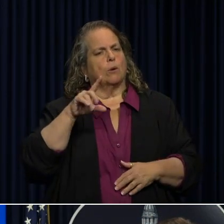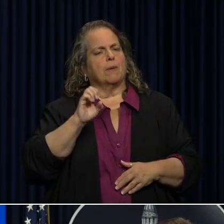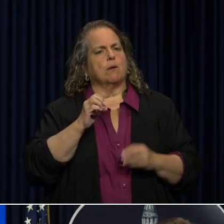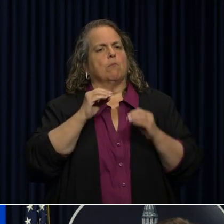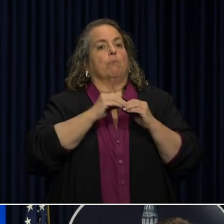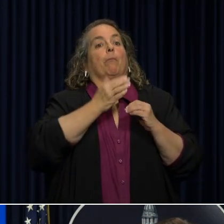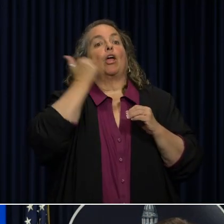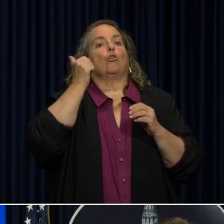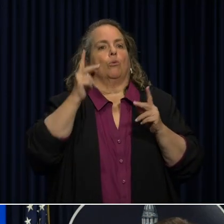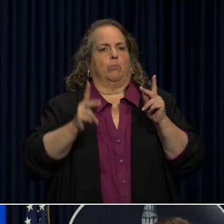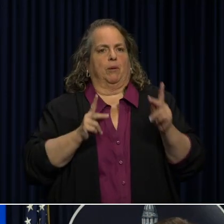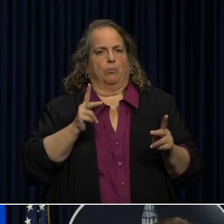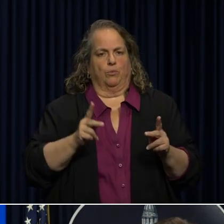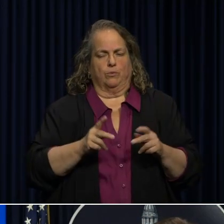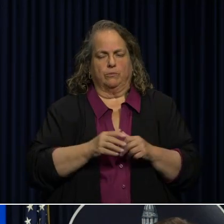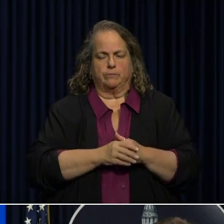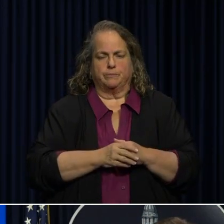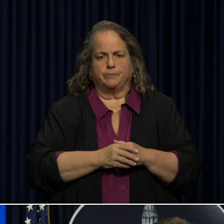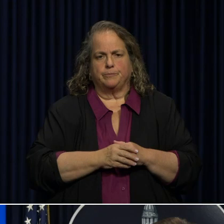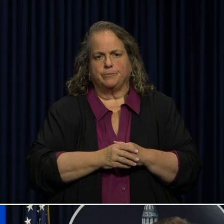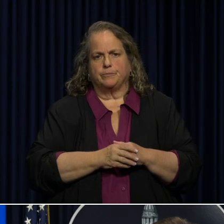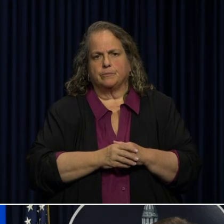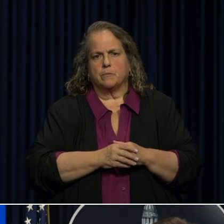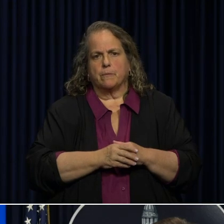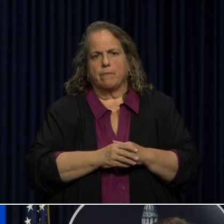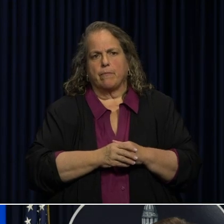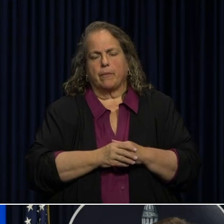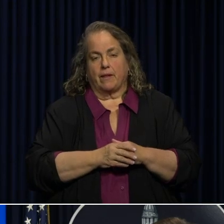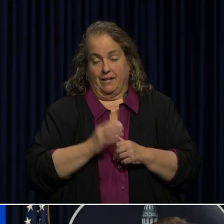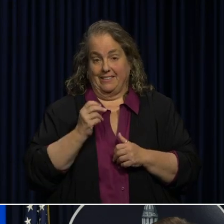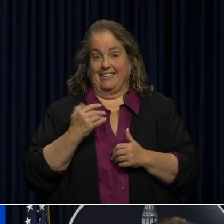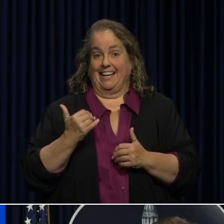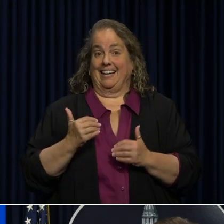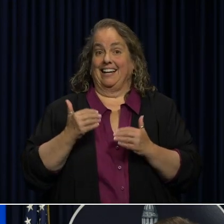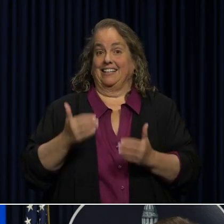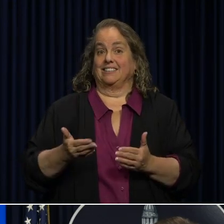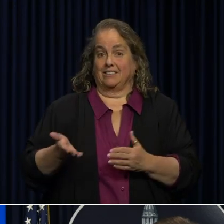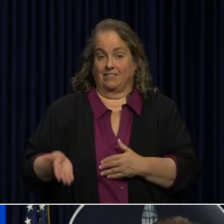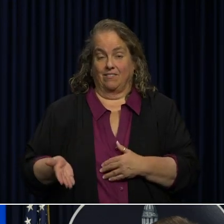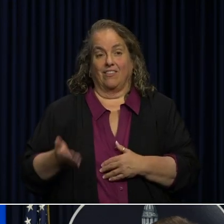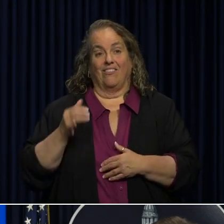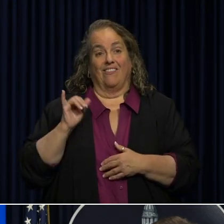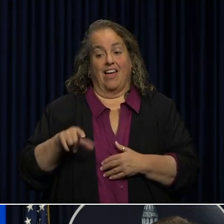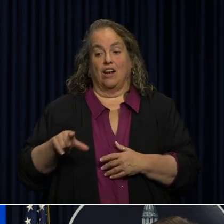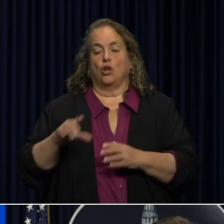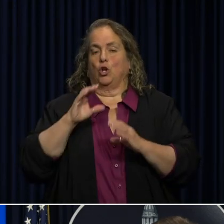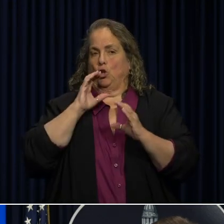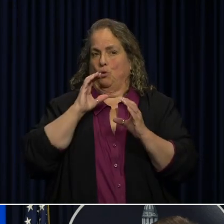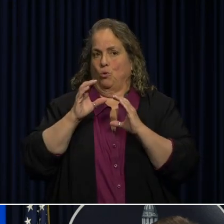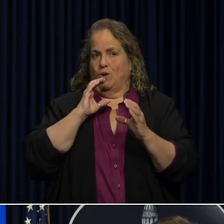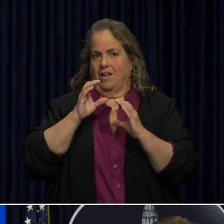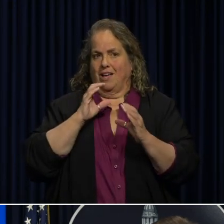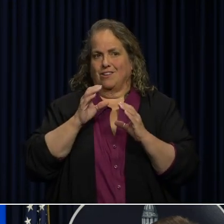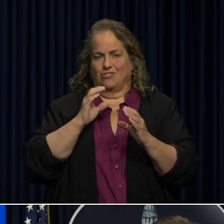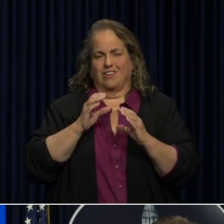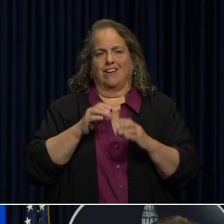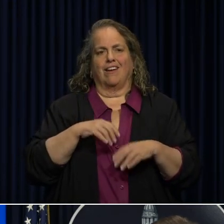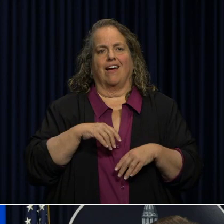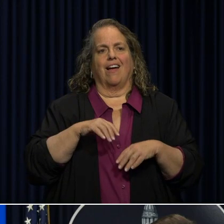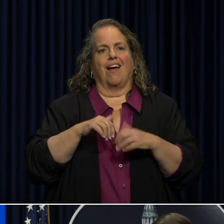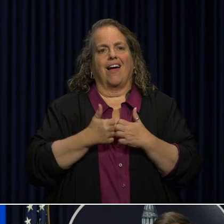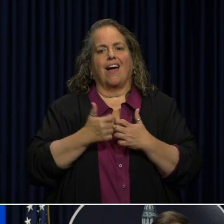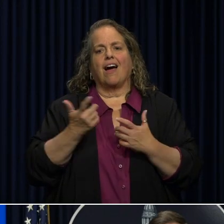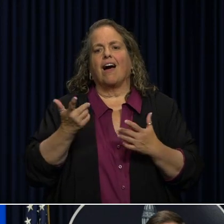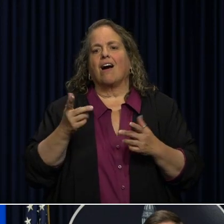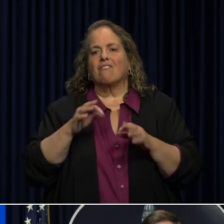All right. This is, again, communication, residents and families, especially